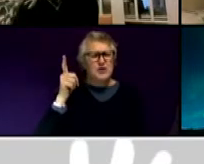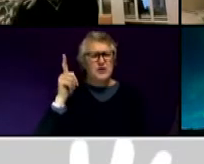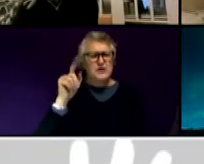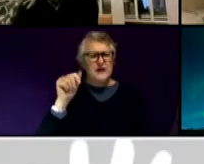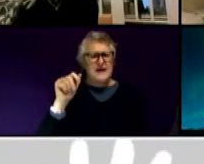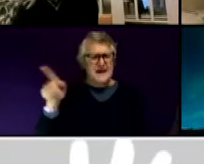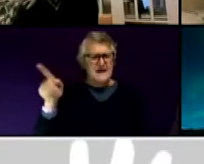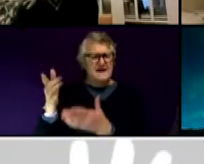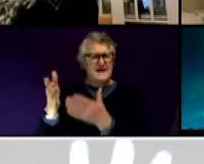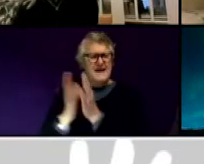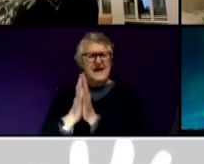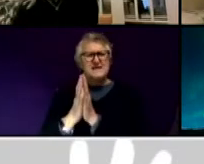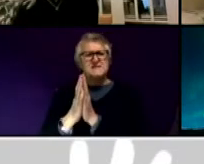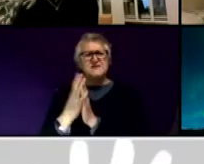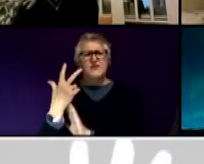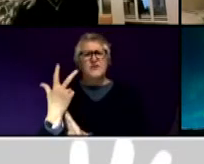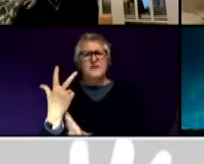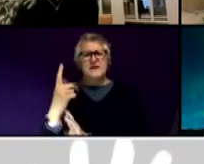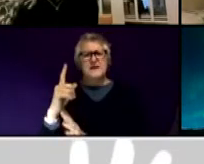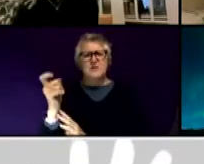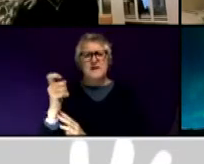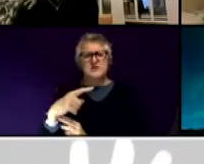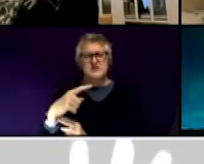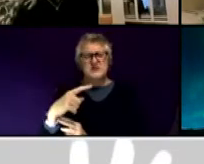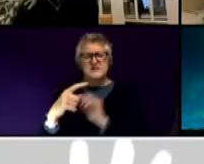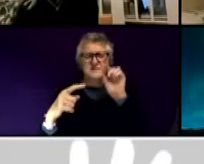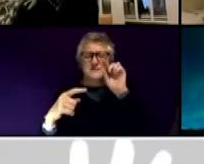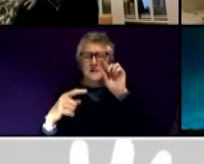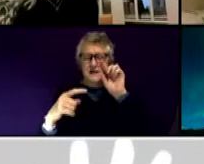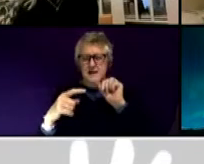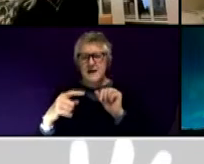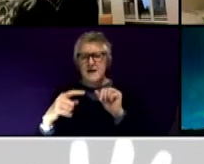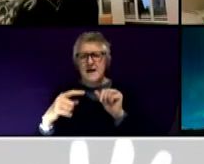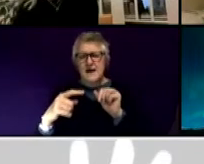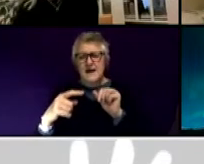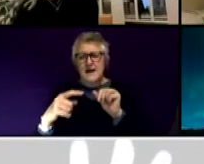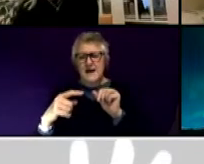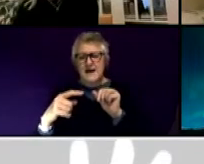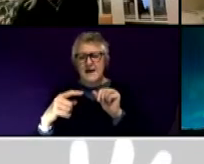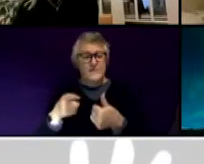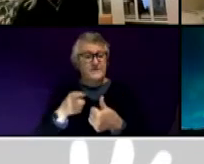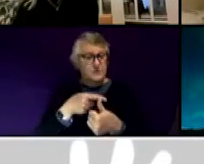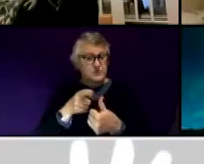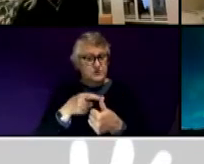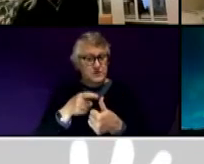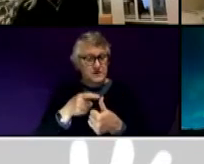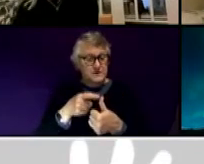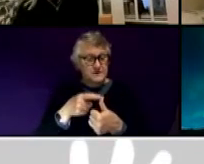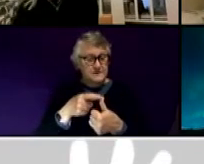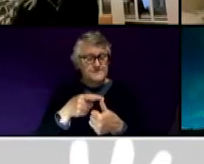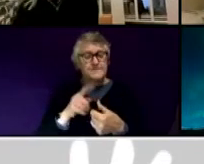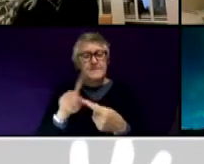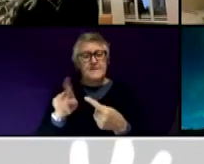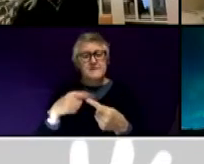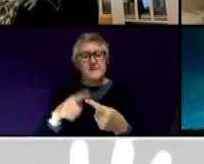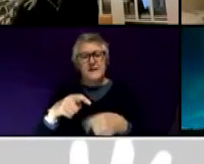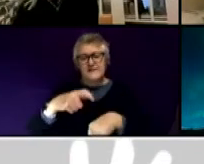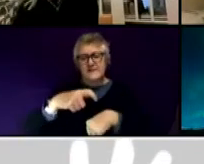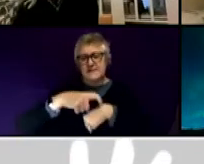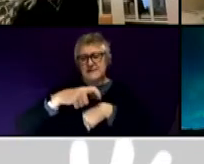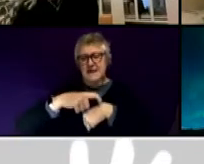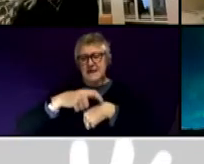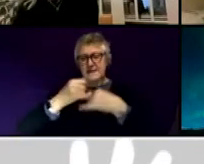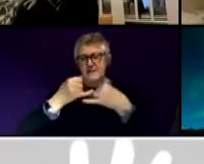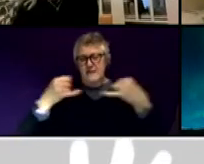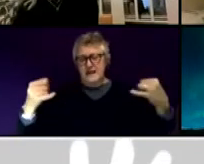which was regarding the status conference and timing for that. The first one is about the timeline for a body-worn